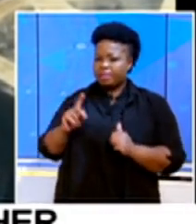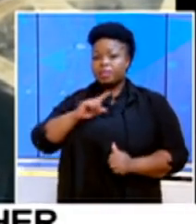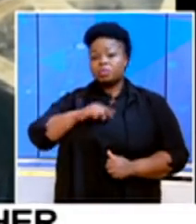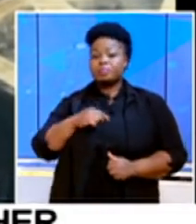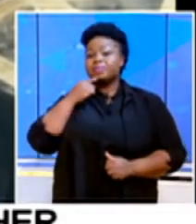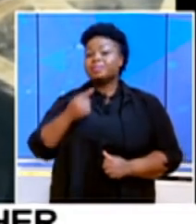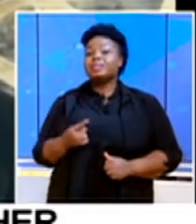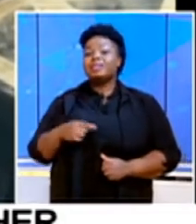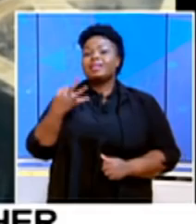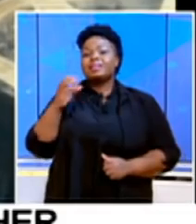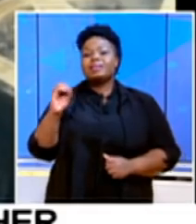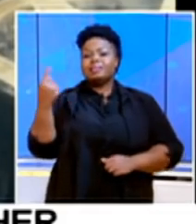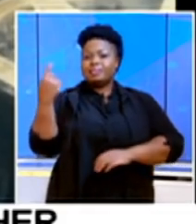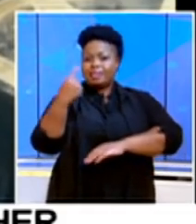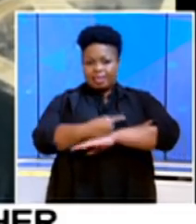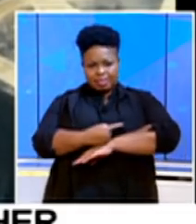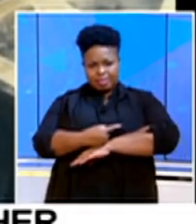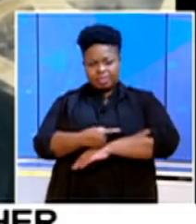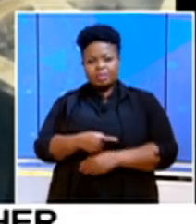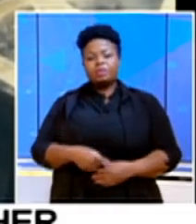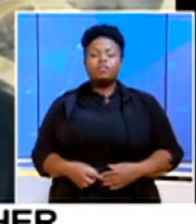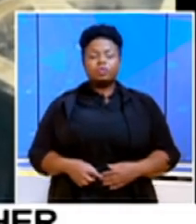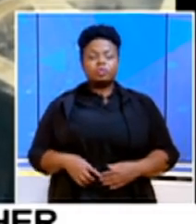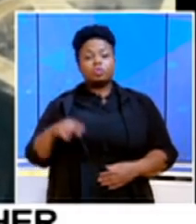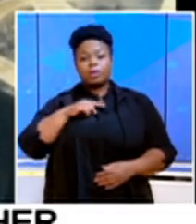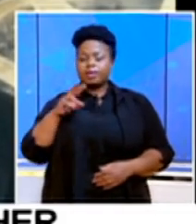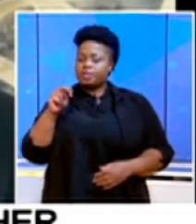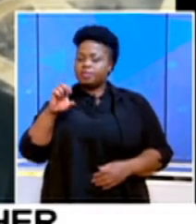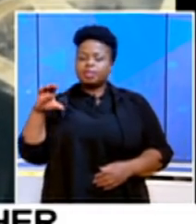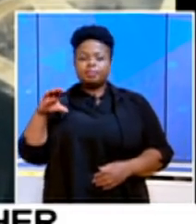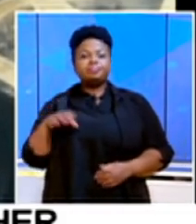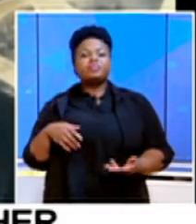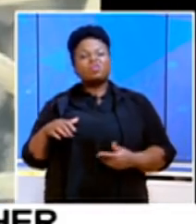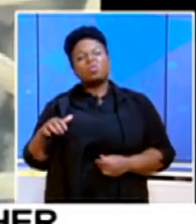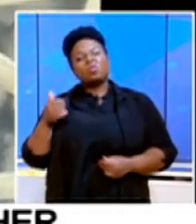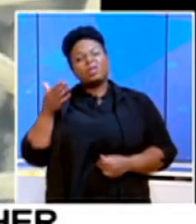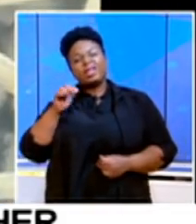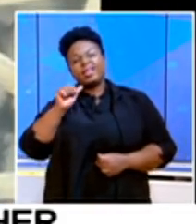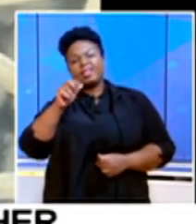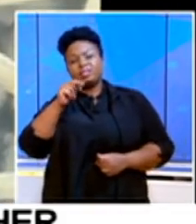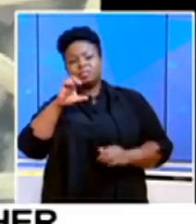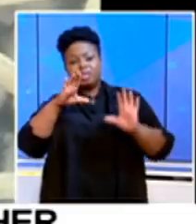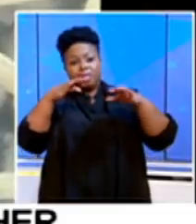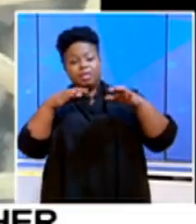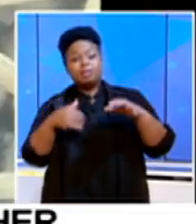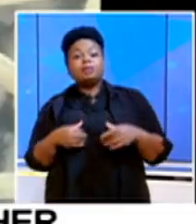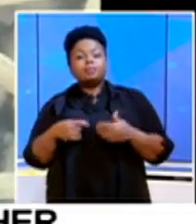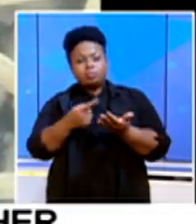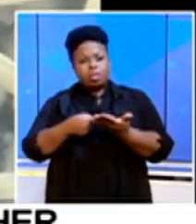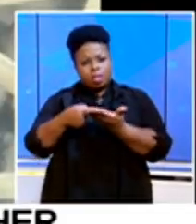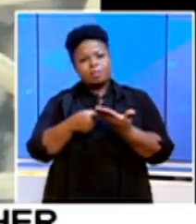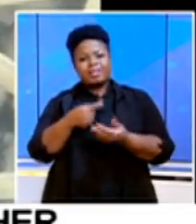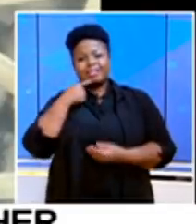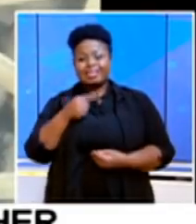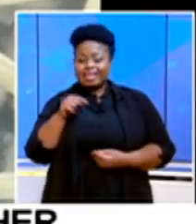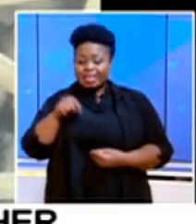said within the 30-day period, so the National Executive Committee of the African National Congress will effectively